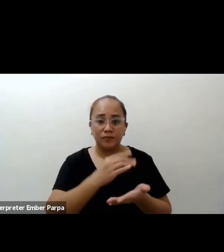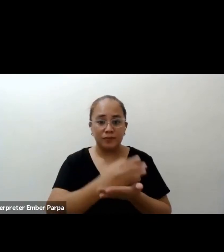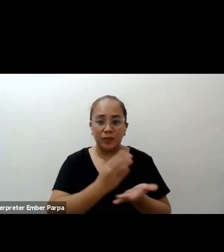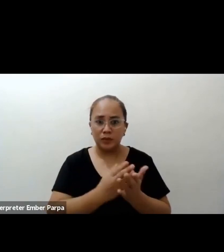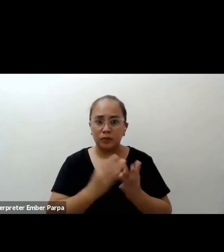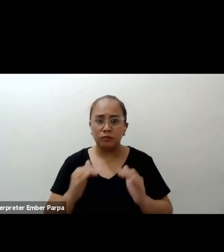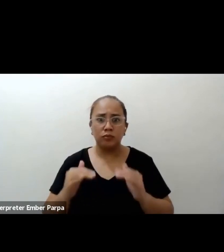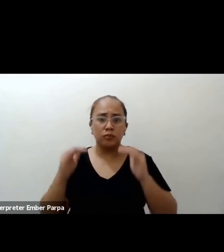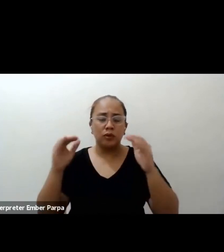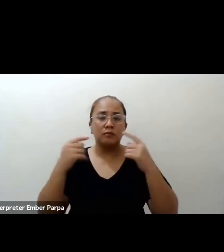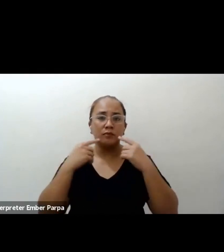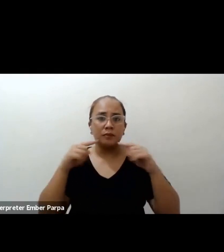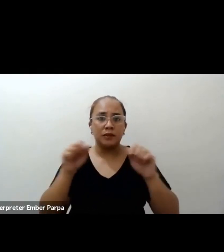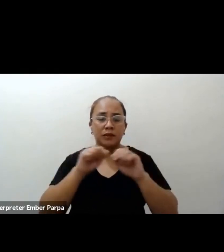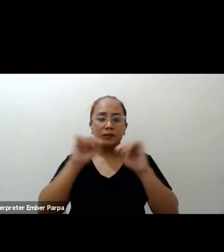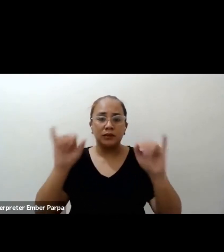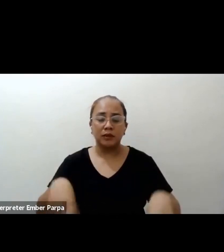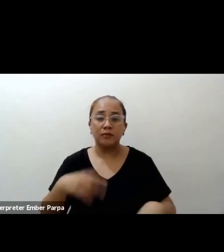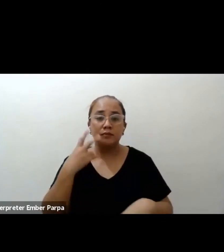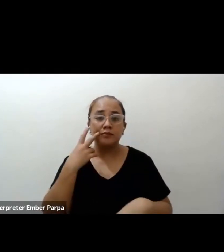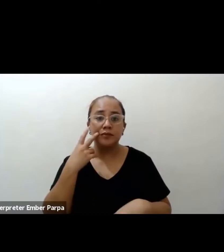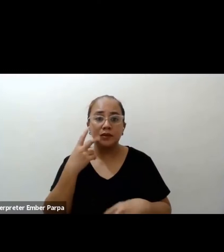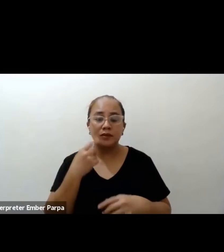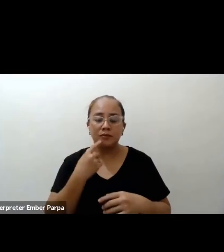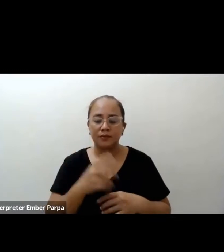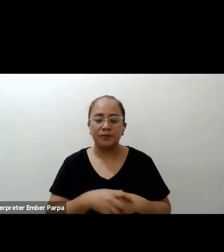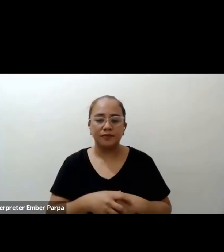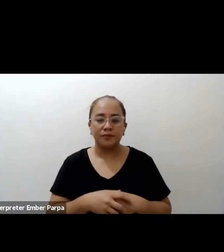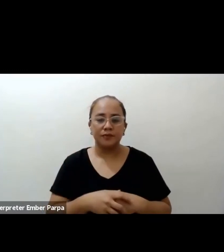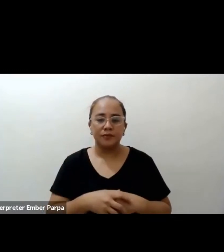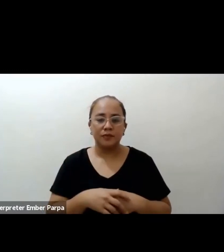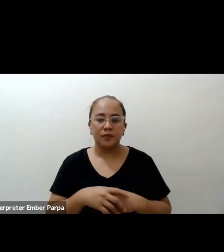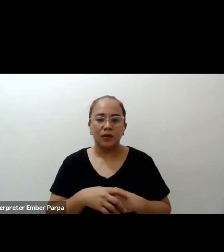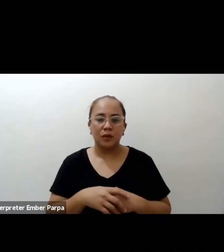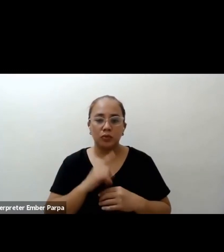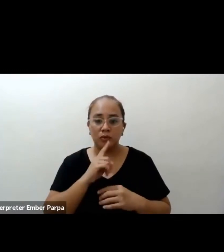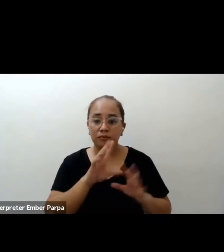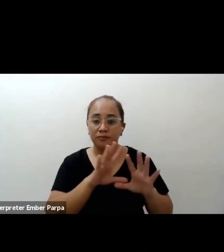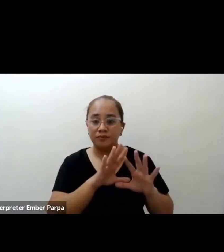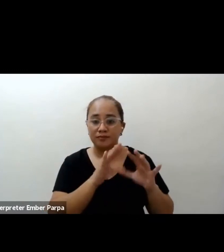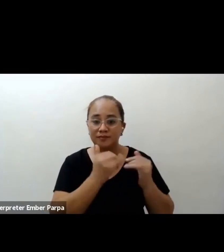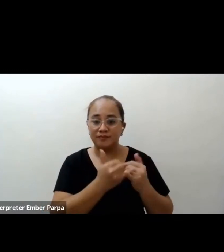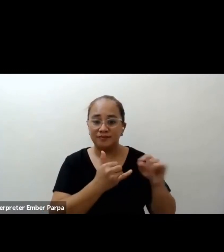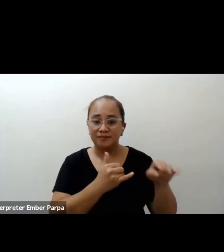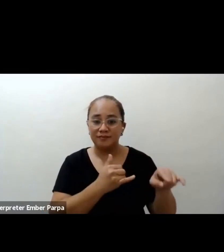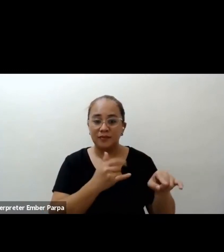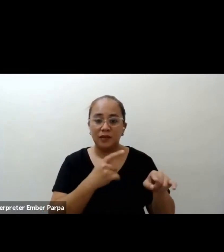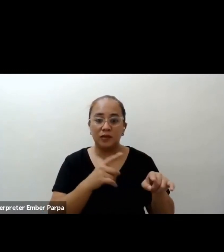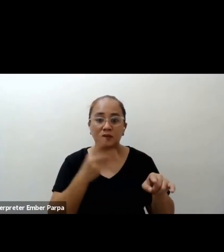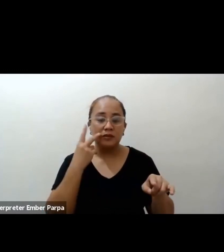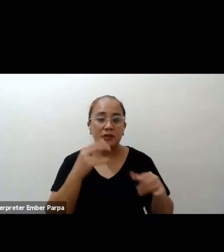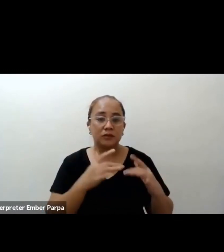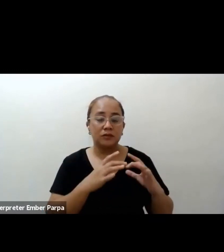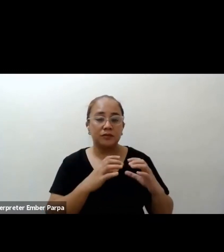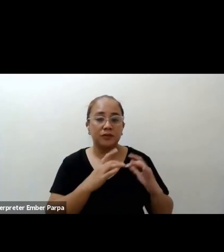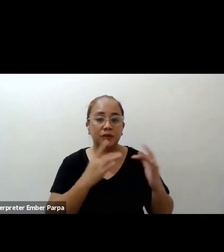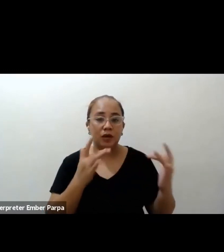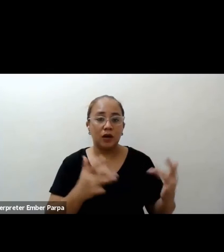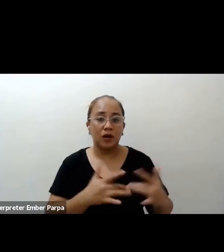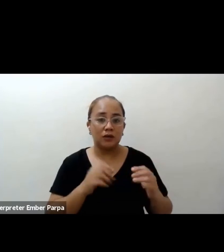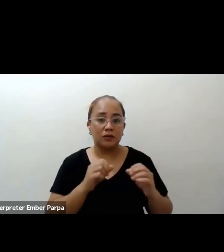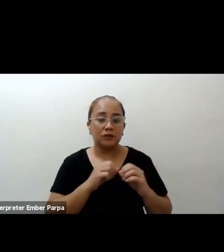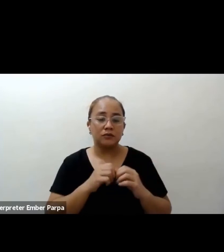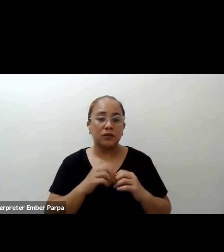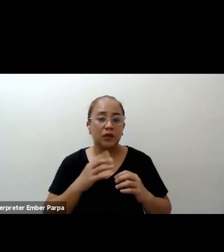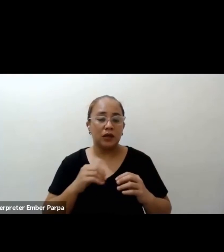system. Tignan mo yung mga, of course, people complain that they're corporatized, di ba? But look at the heart center, the kidney center, diba?